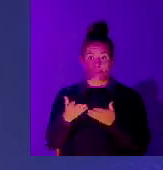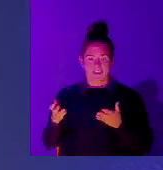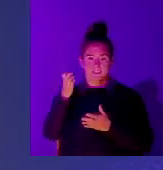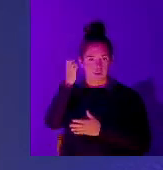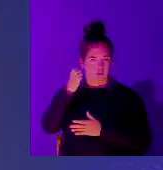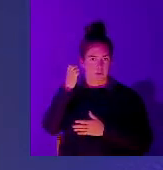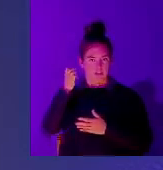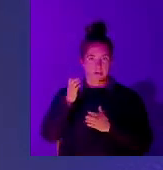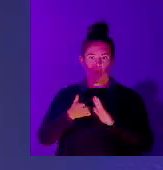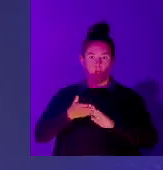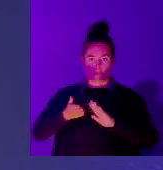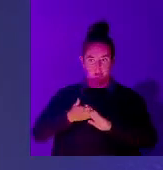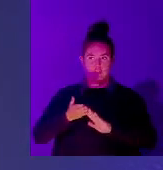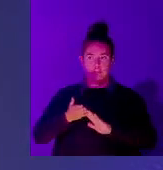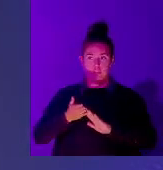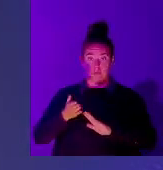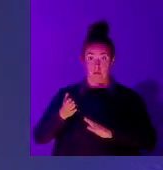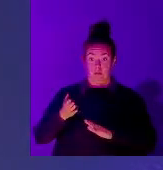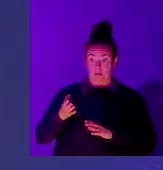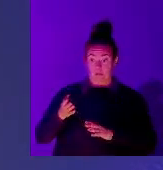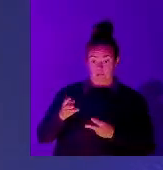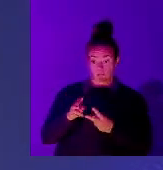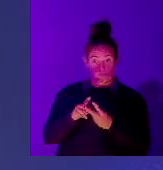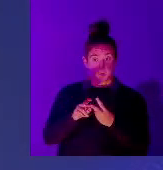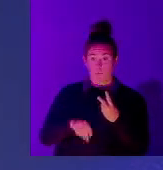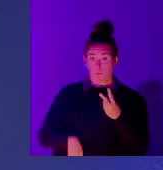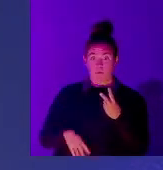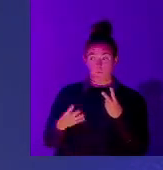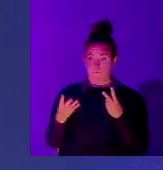four-star generals. But